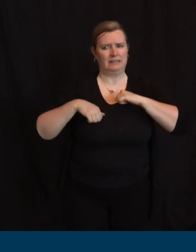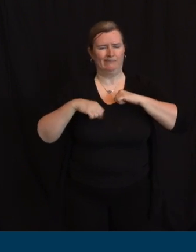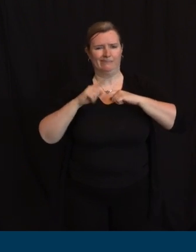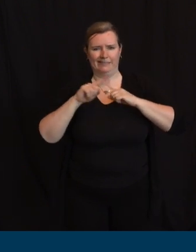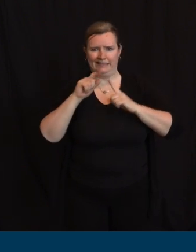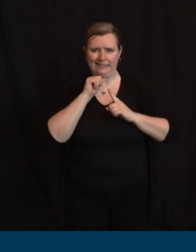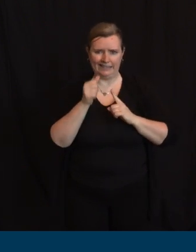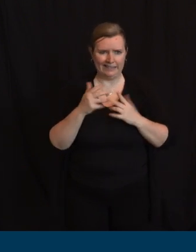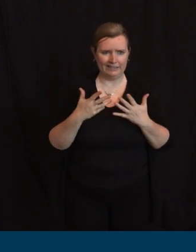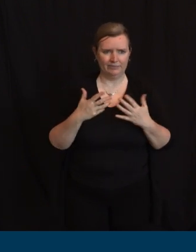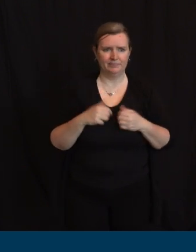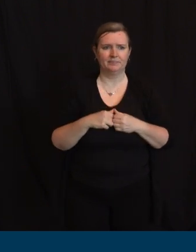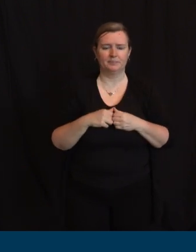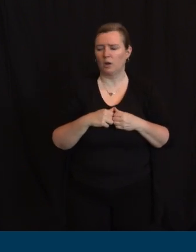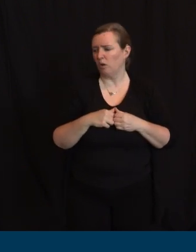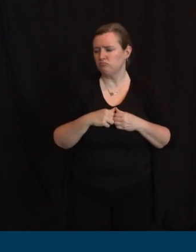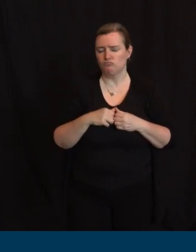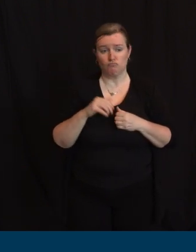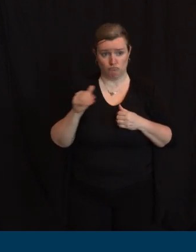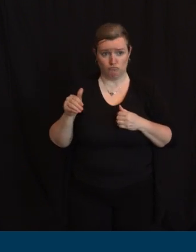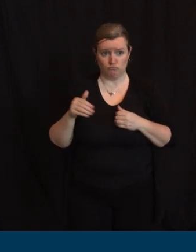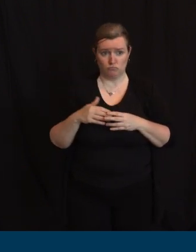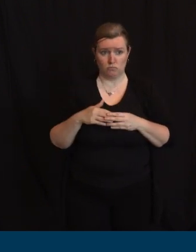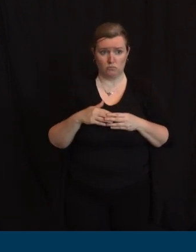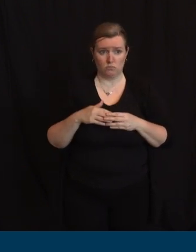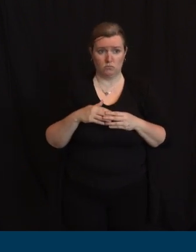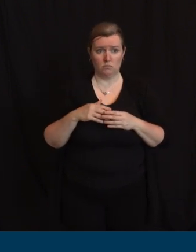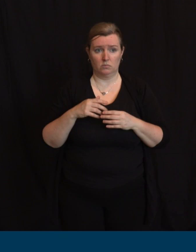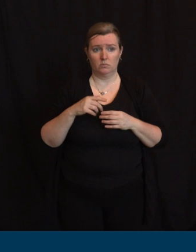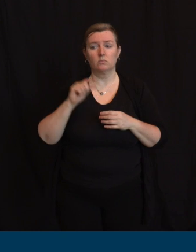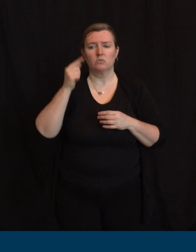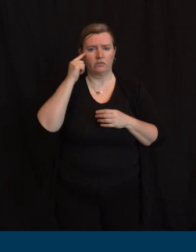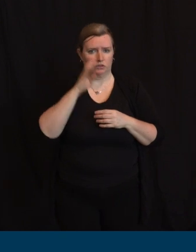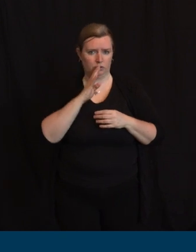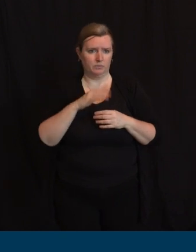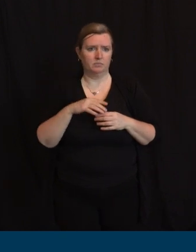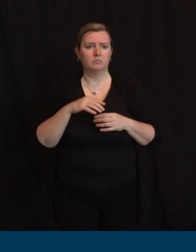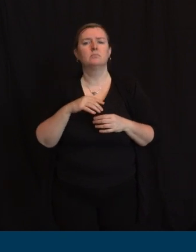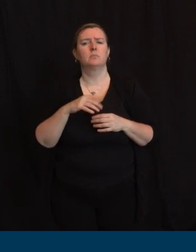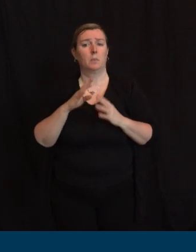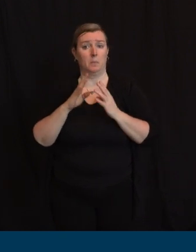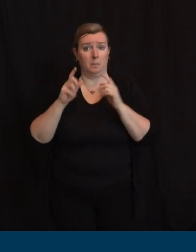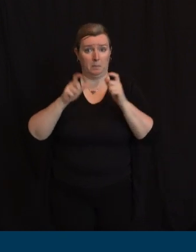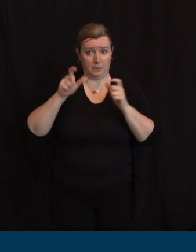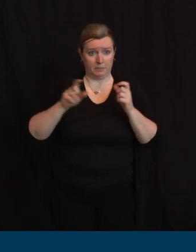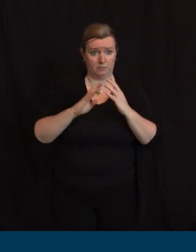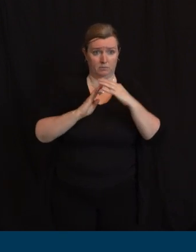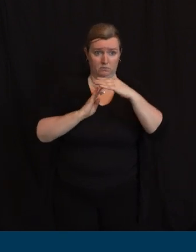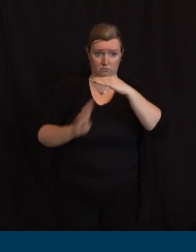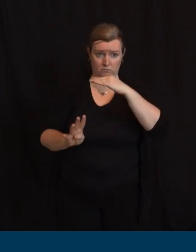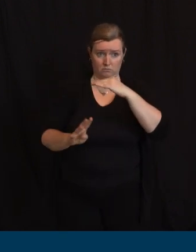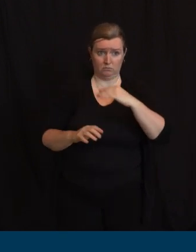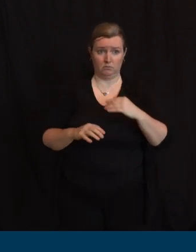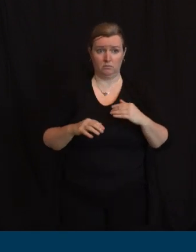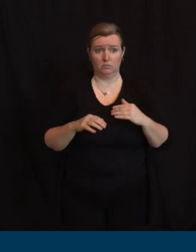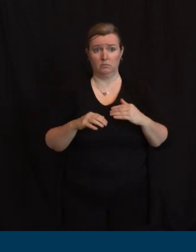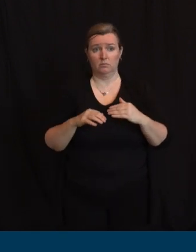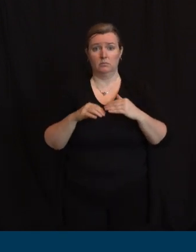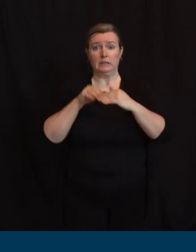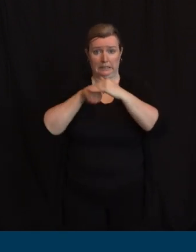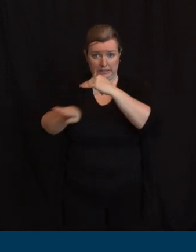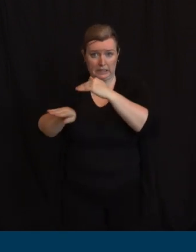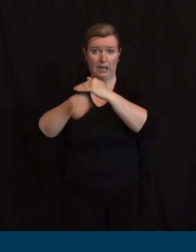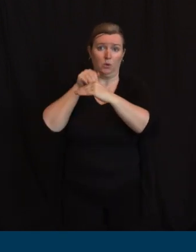not mathematical? Because we have hospitalizations and folks who have left the system. I know you speak to it qualitatively,